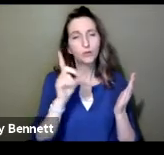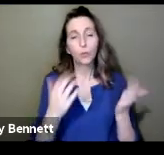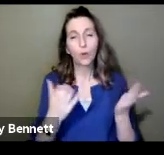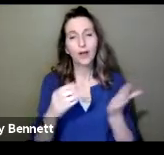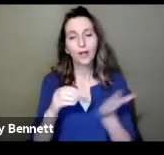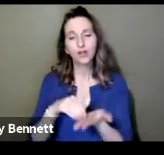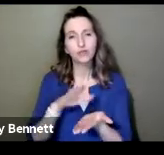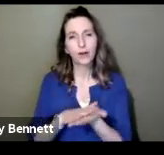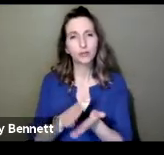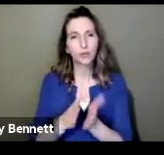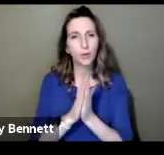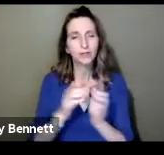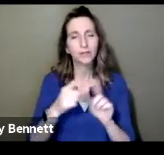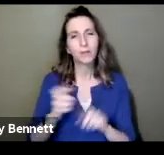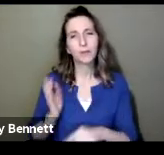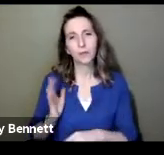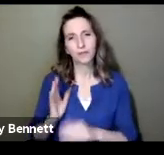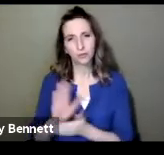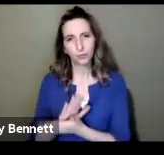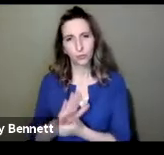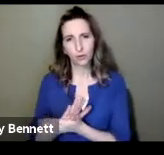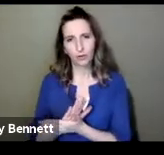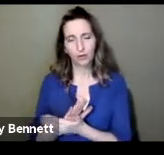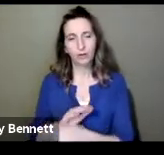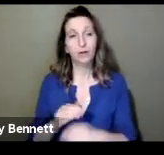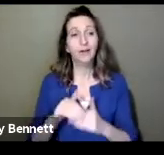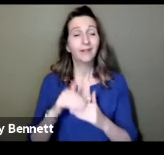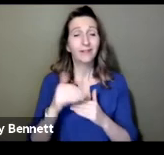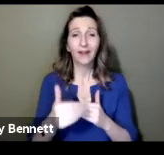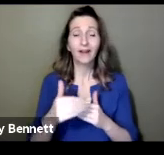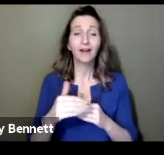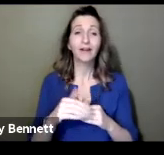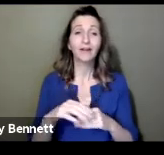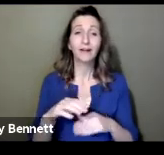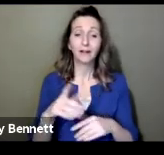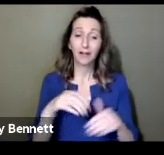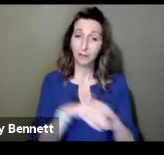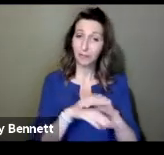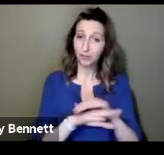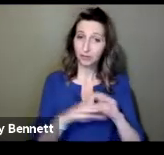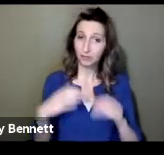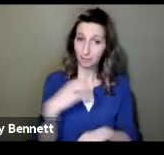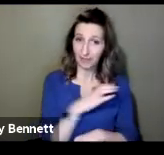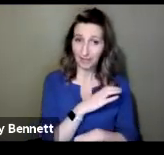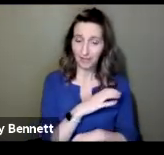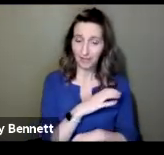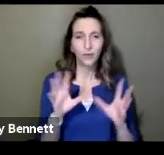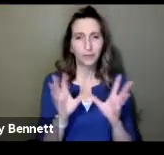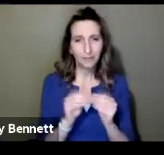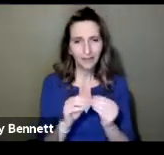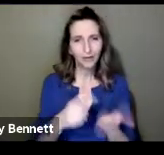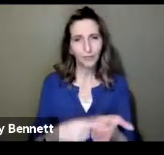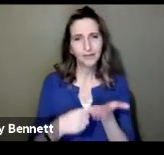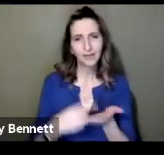previous school. Then the admissions committee, we meet and we discuss the application, the needs of the child,